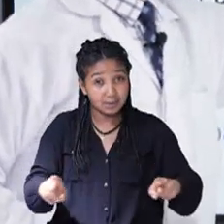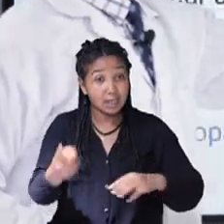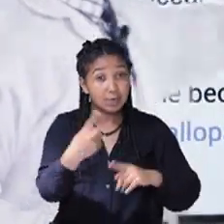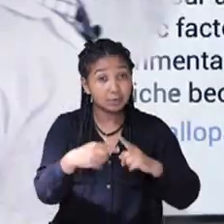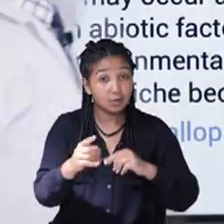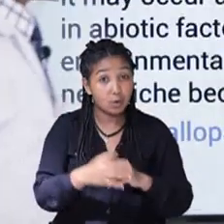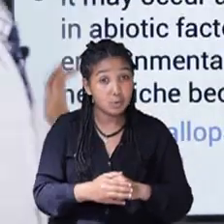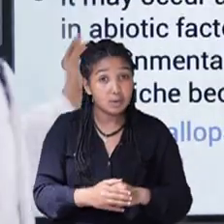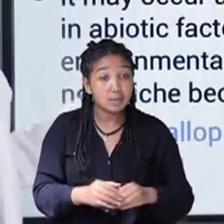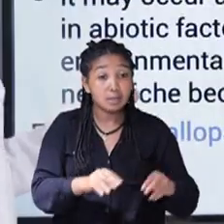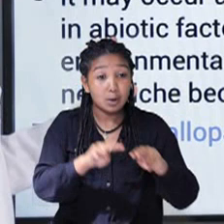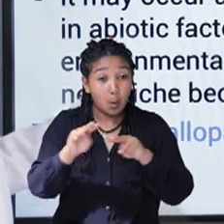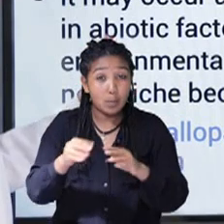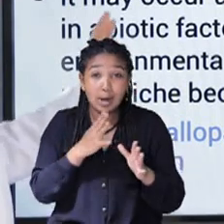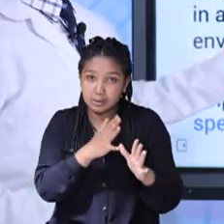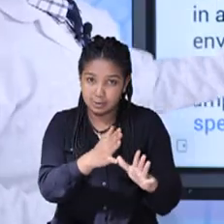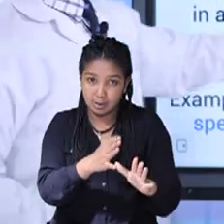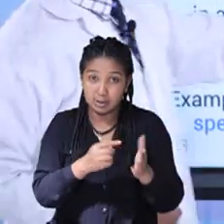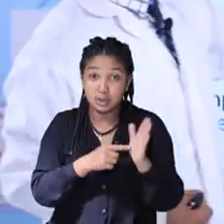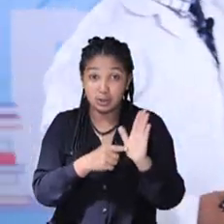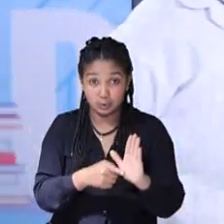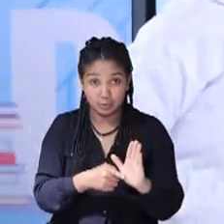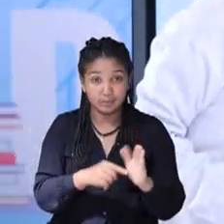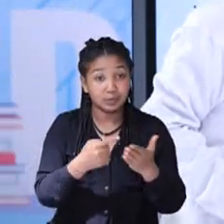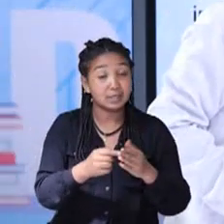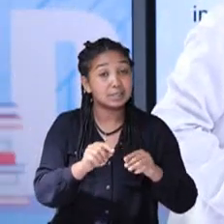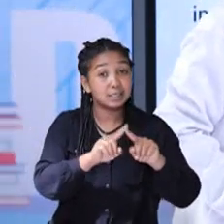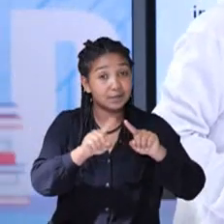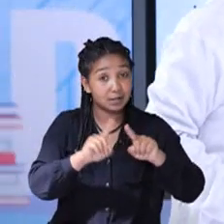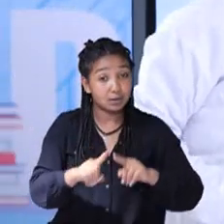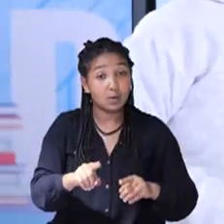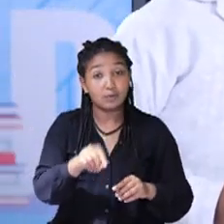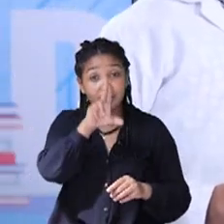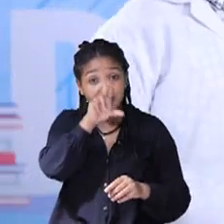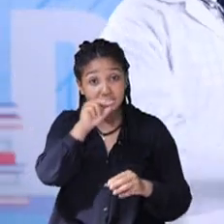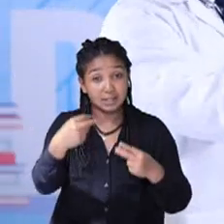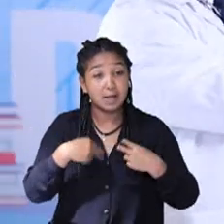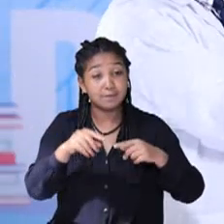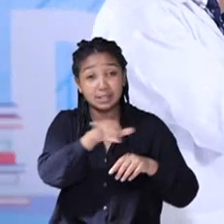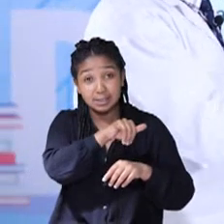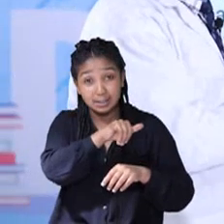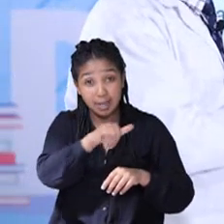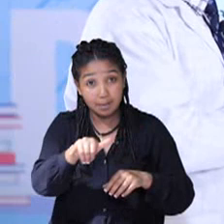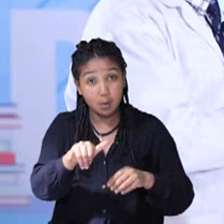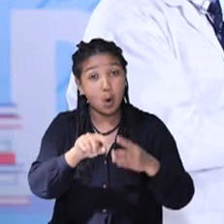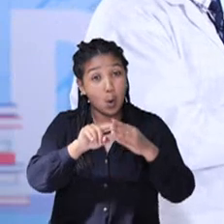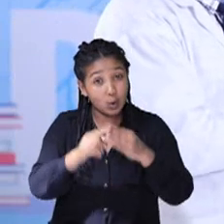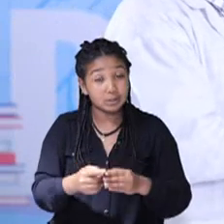came from the common ancestor. This shows that these different types of finches have the same